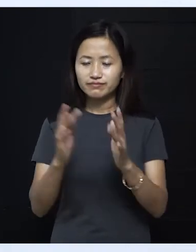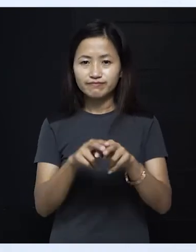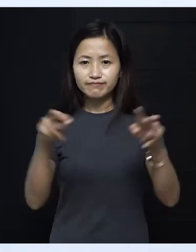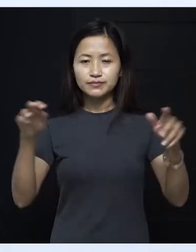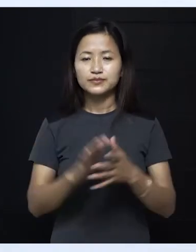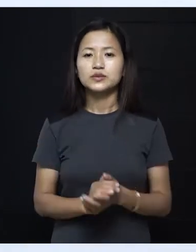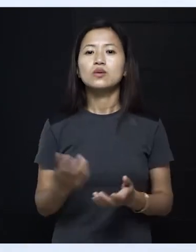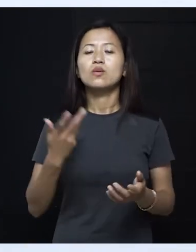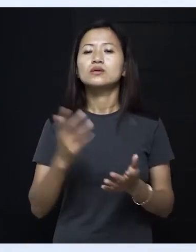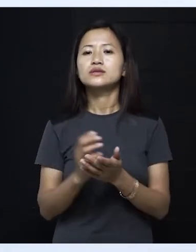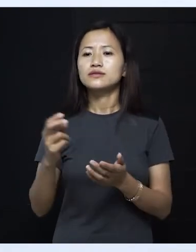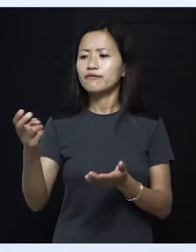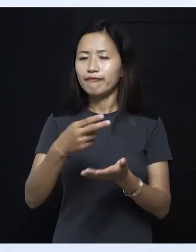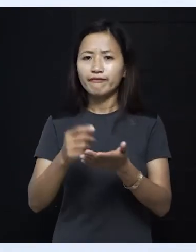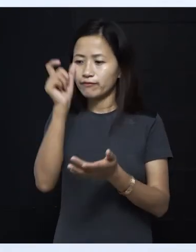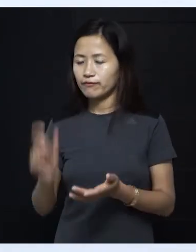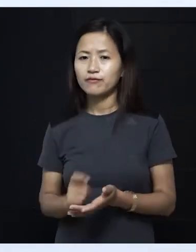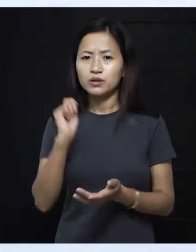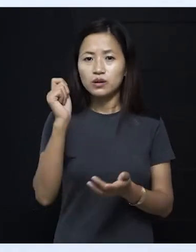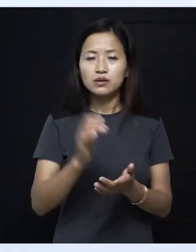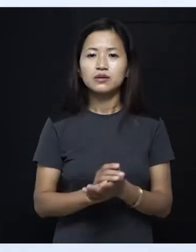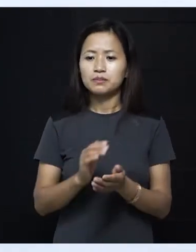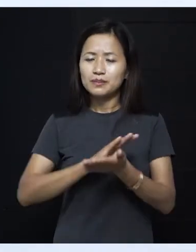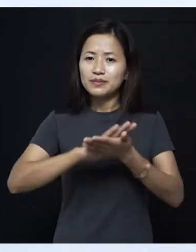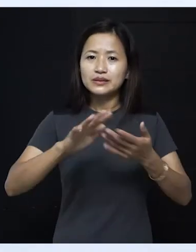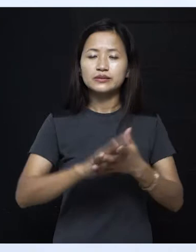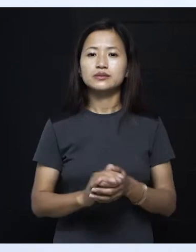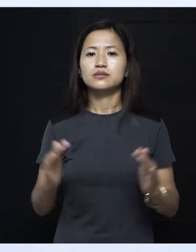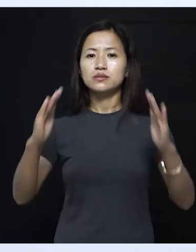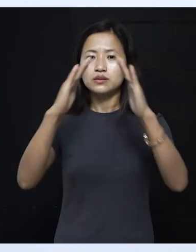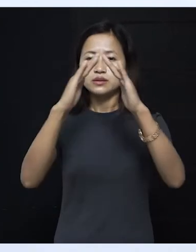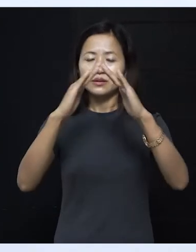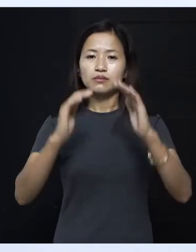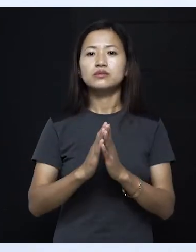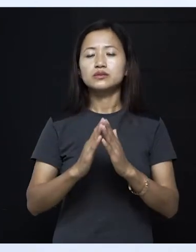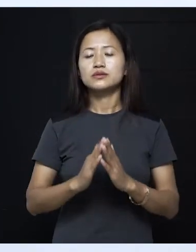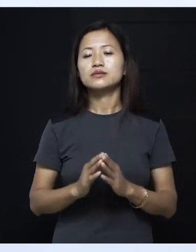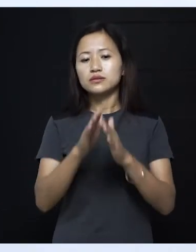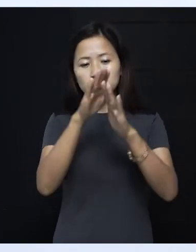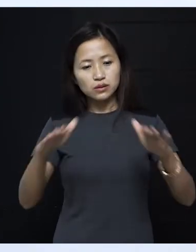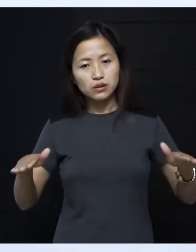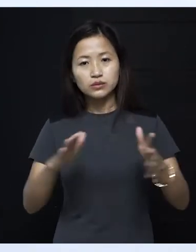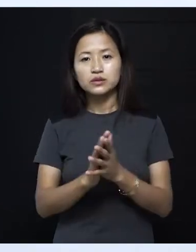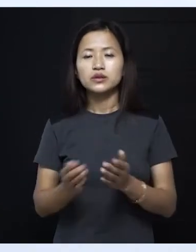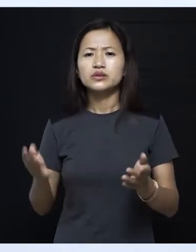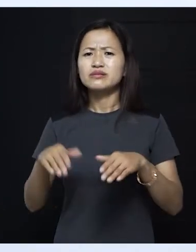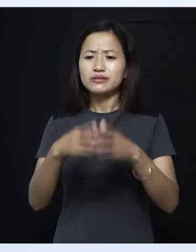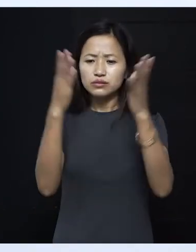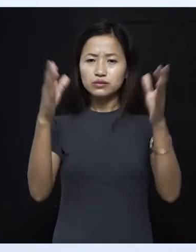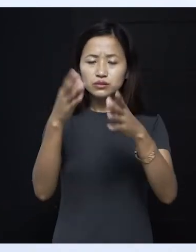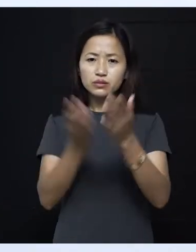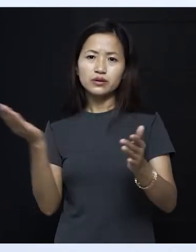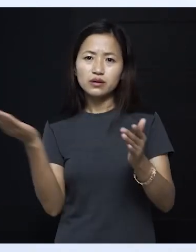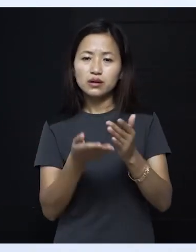the farmers does is, they will clear out a piece of land, especially on the mountain slope, okay? Trees will be cut down, it will be